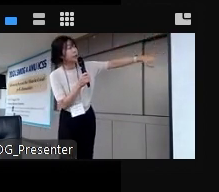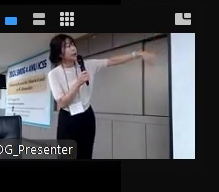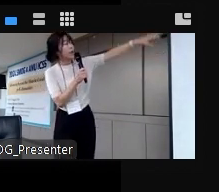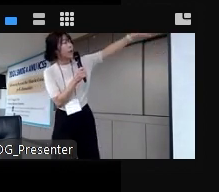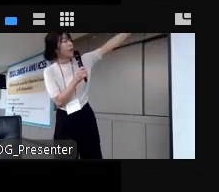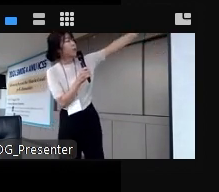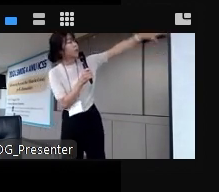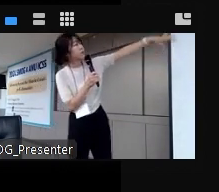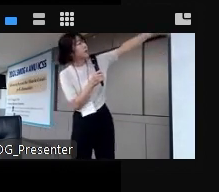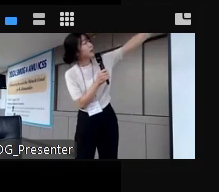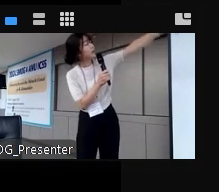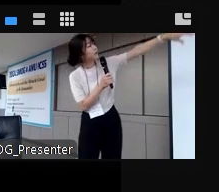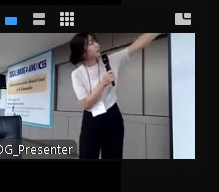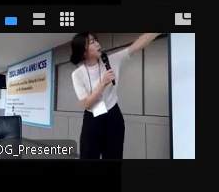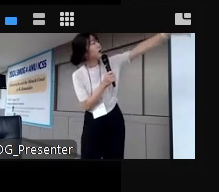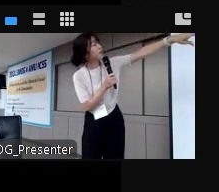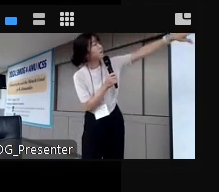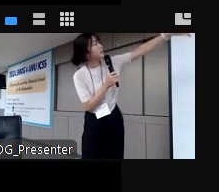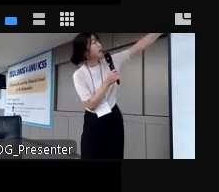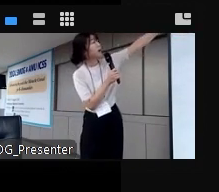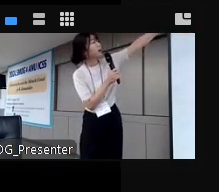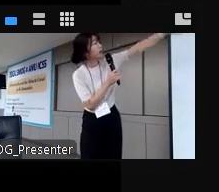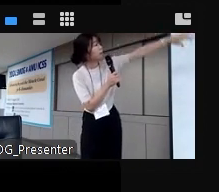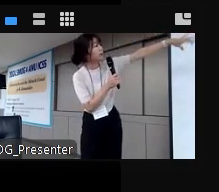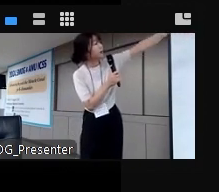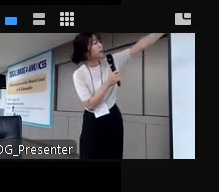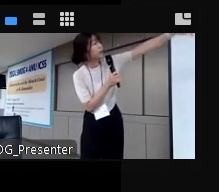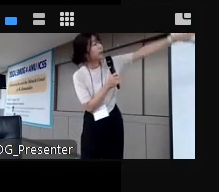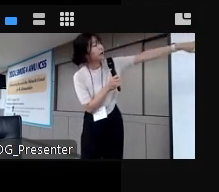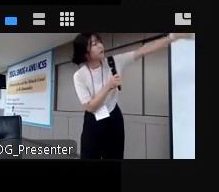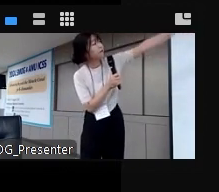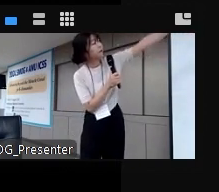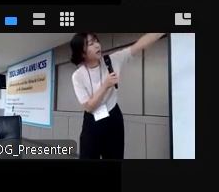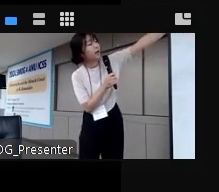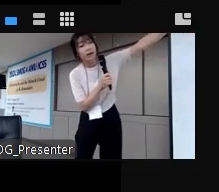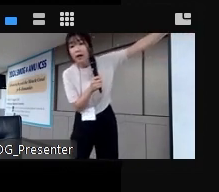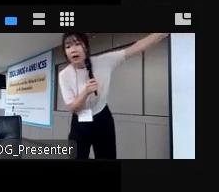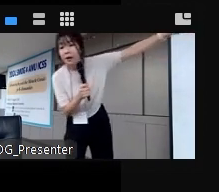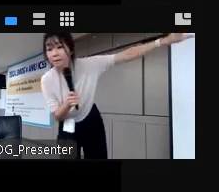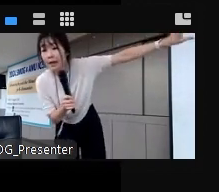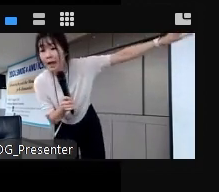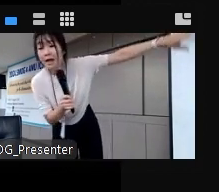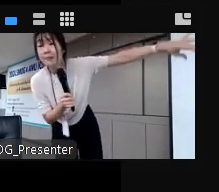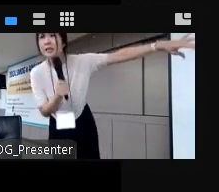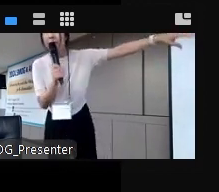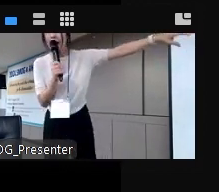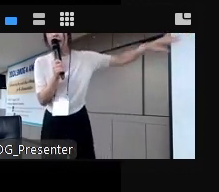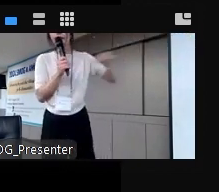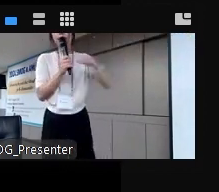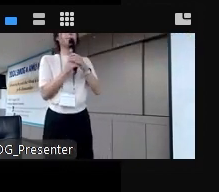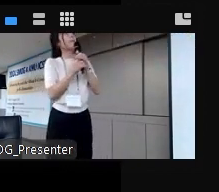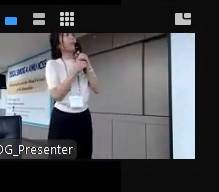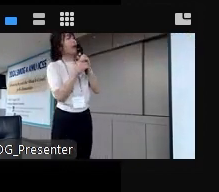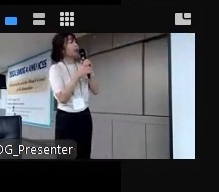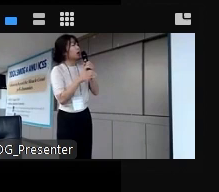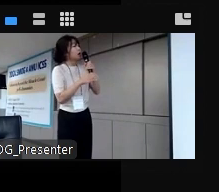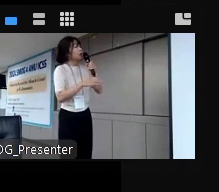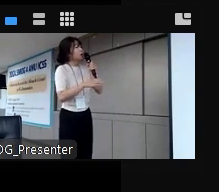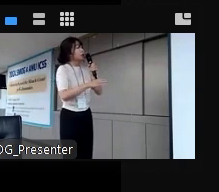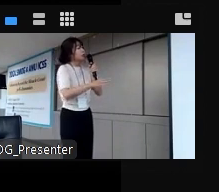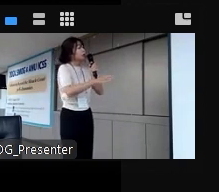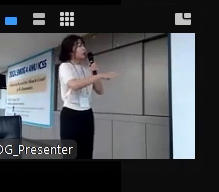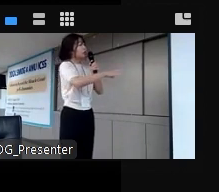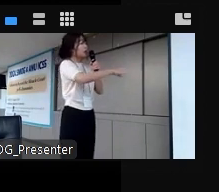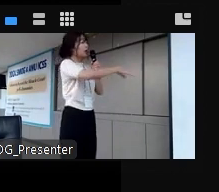locus, and the three different columns are number, narrative, and animacy factor. And what